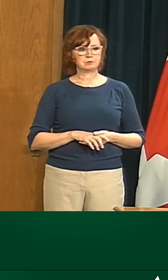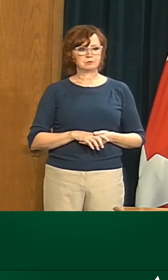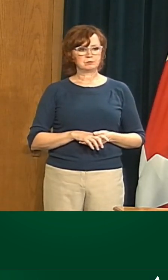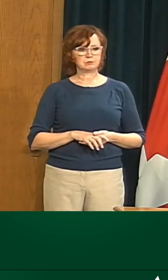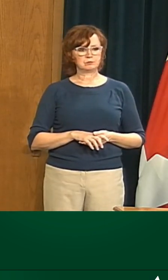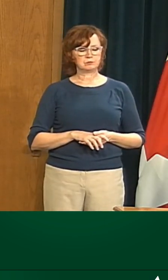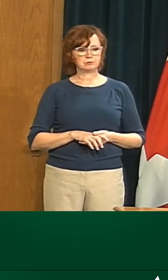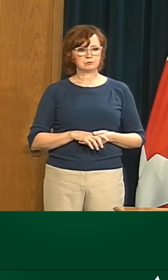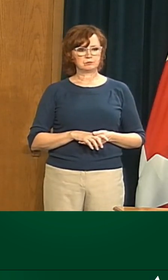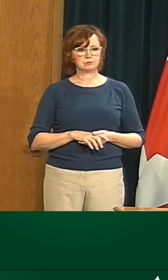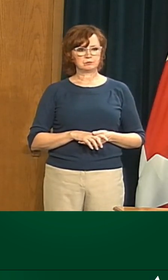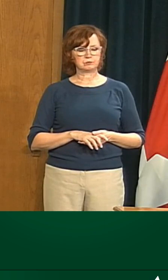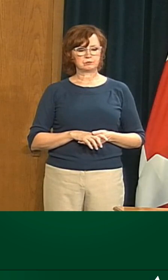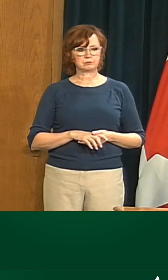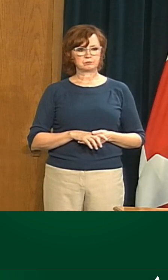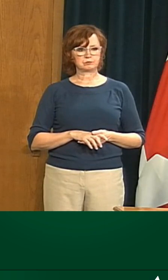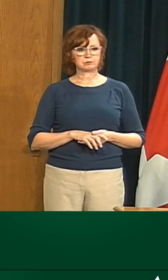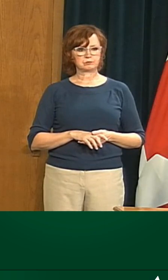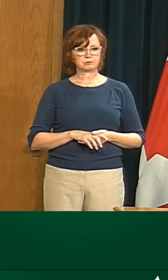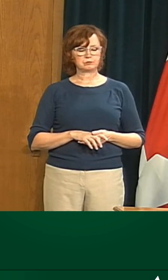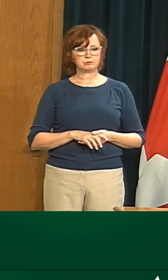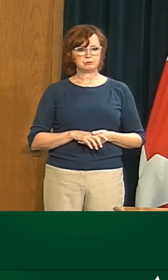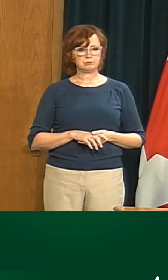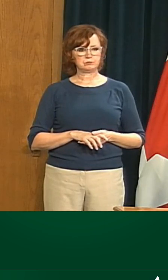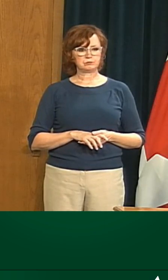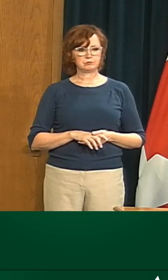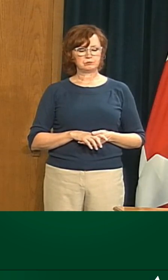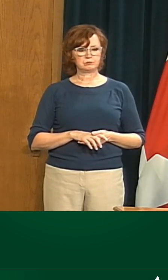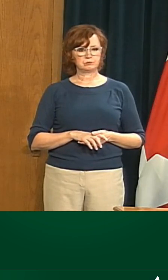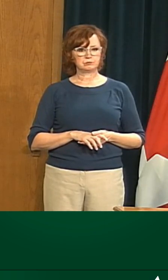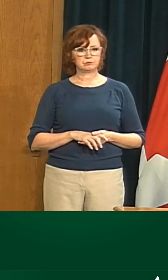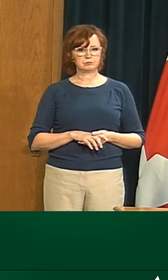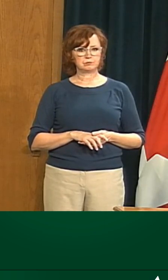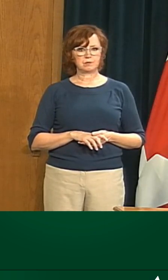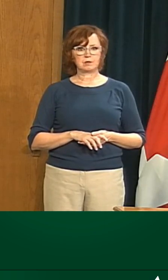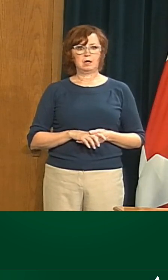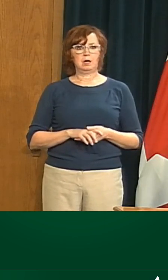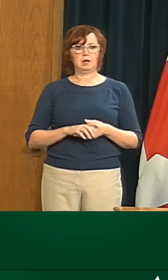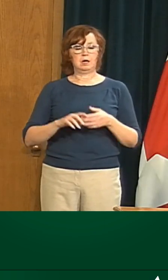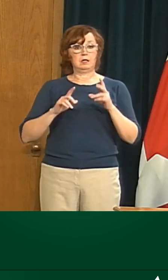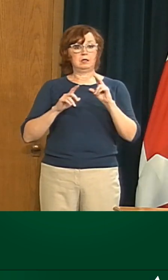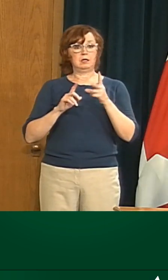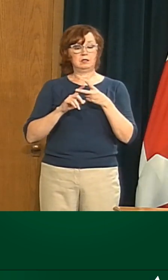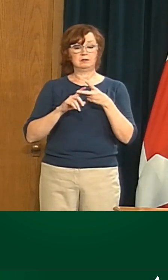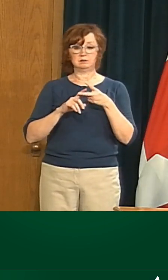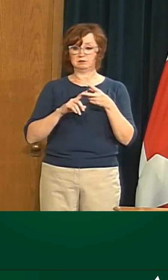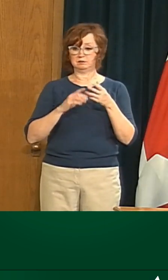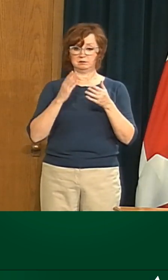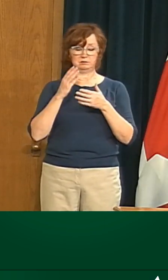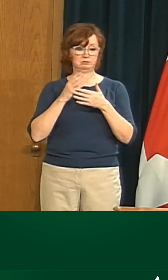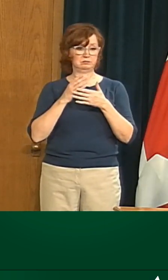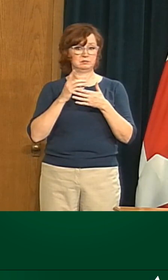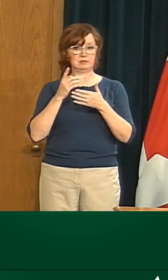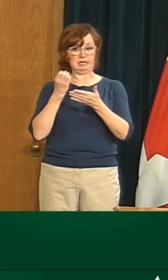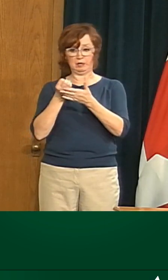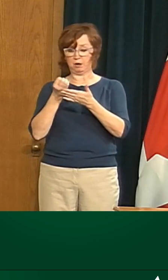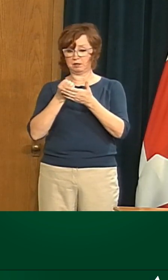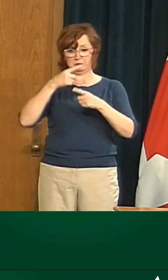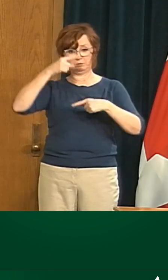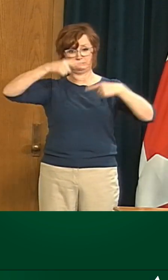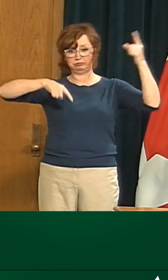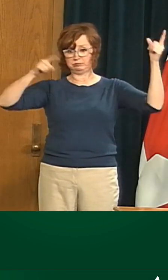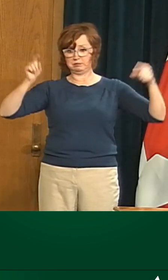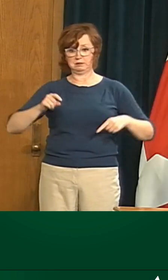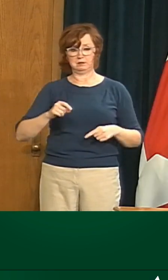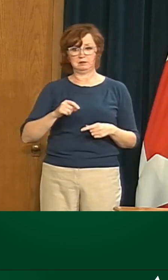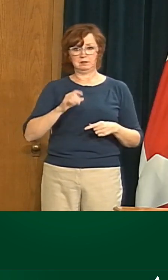we are respectively with the different impacts on our economy. We're a very diverse nation from coast to coast to coast, and that